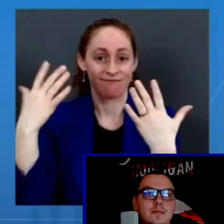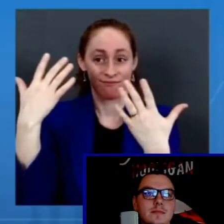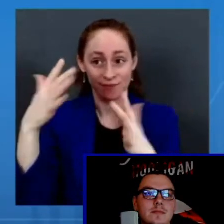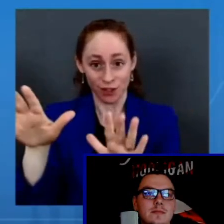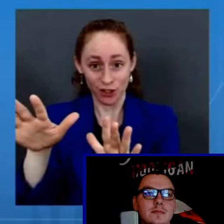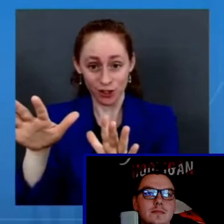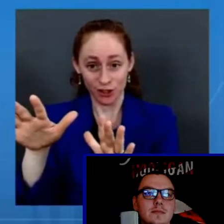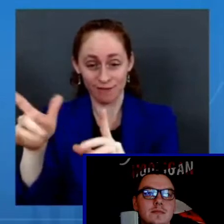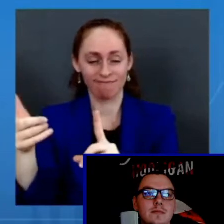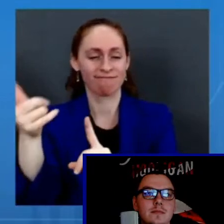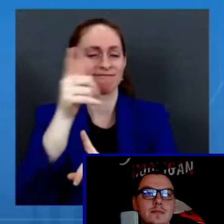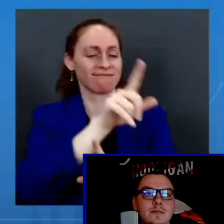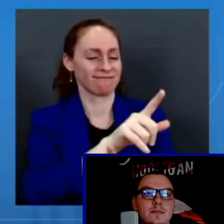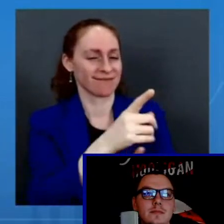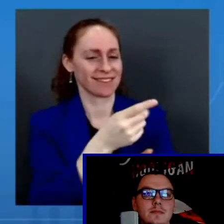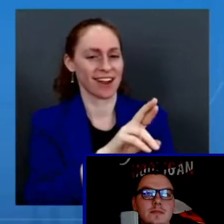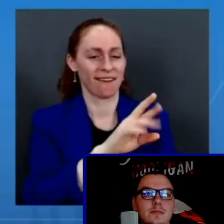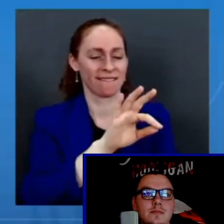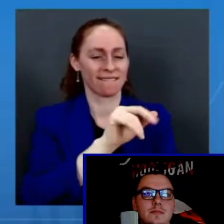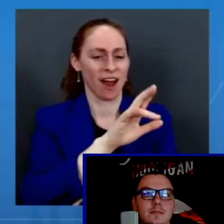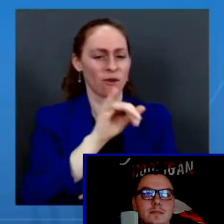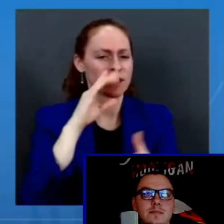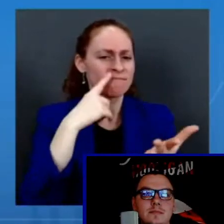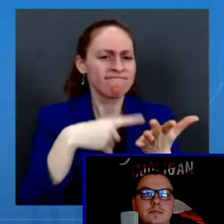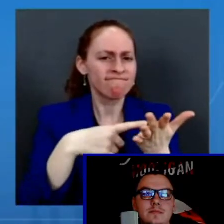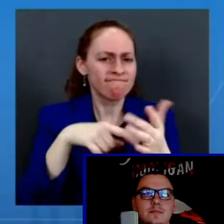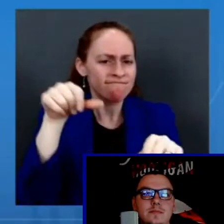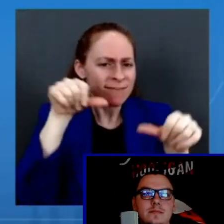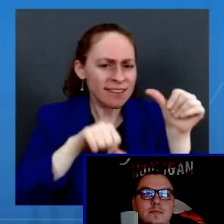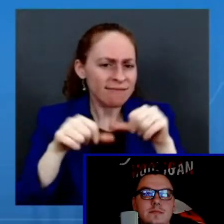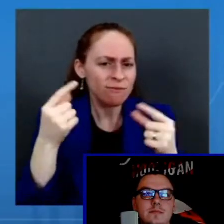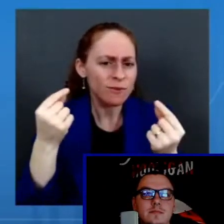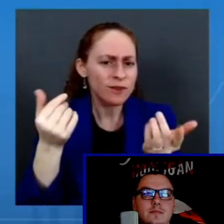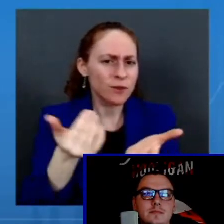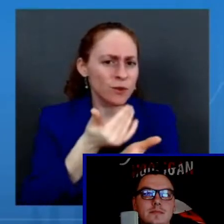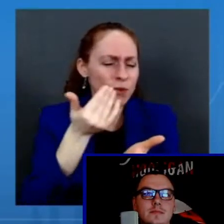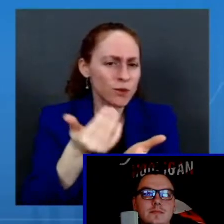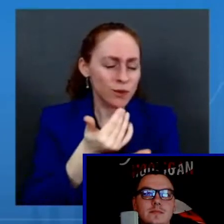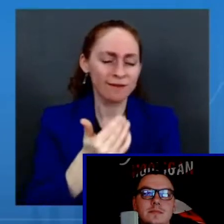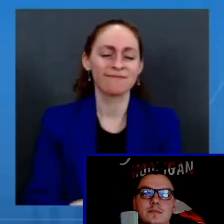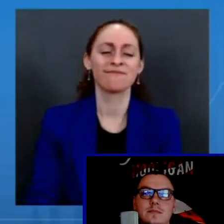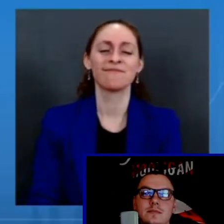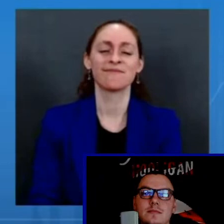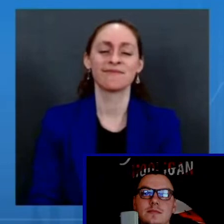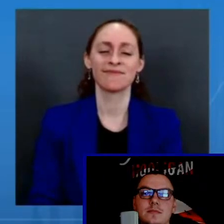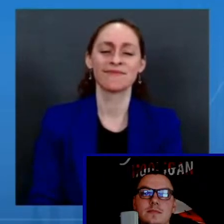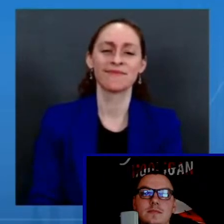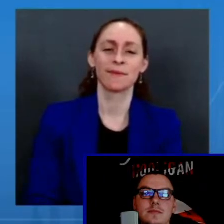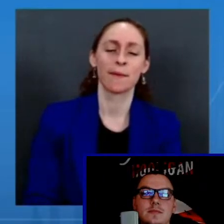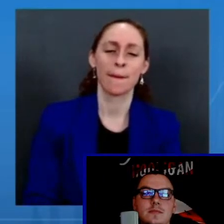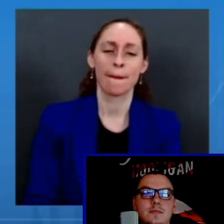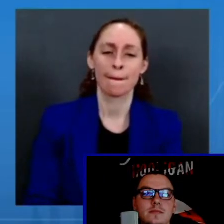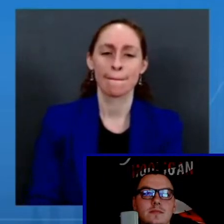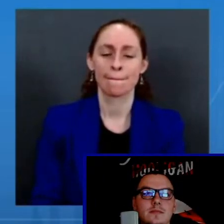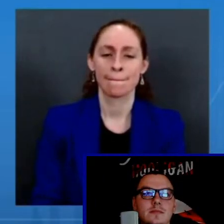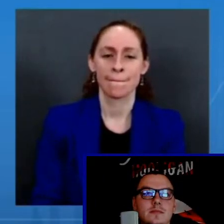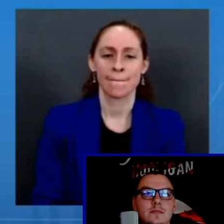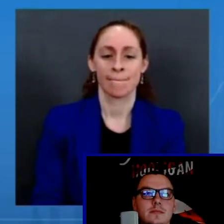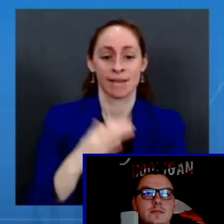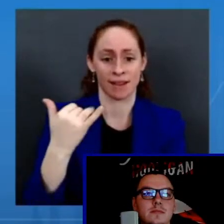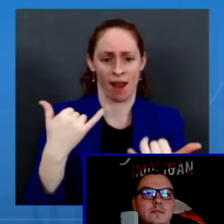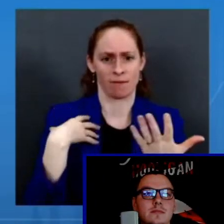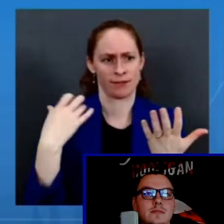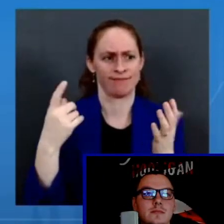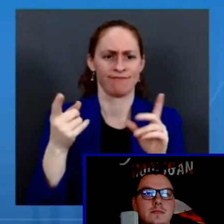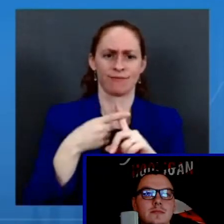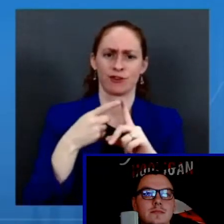yesterday. Due to Omicron, we expect a significant rise in cases. Fully vaccinated people,